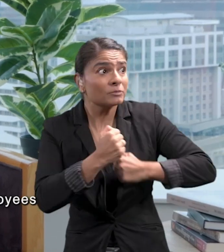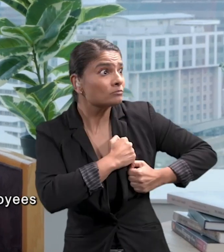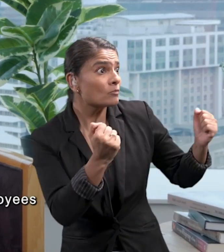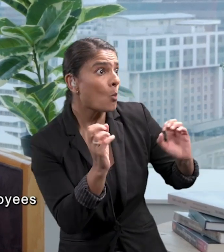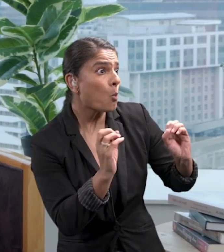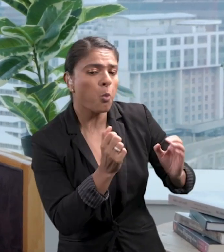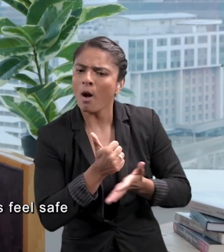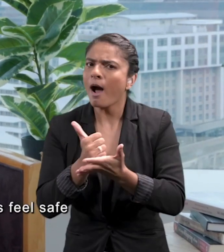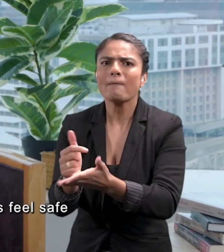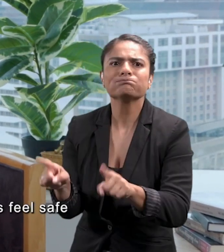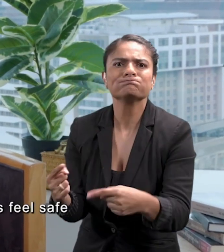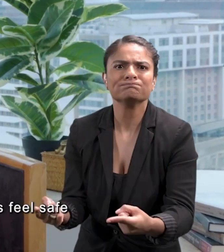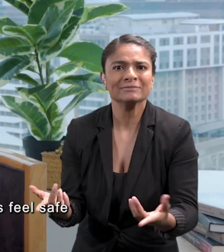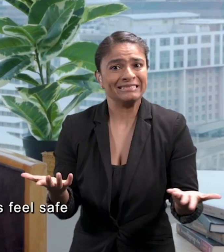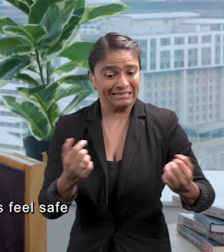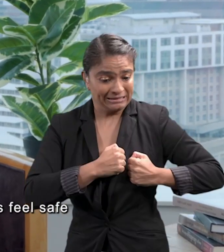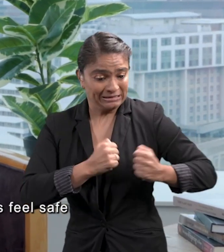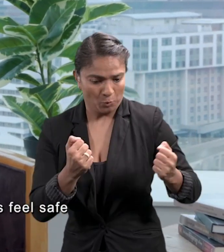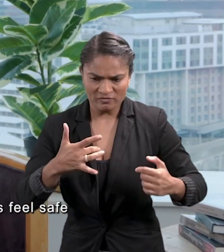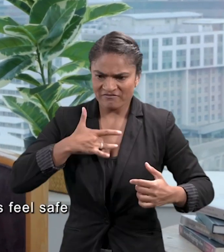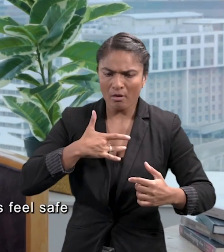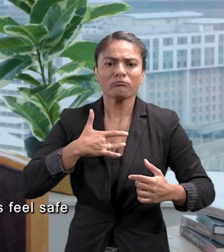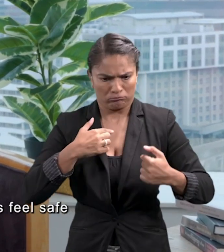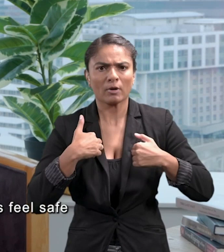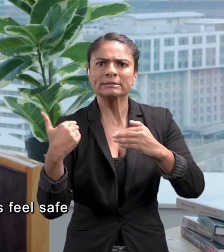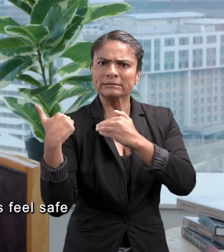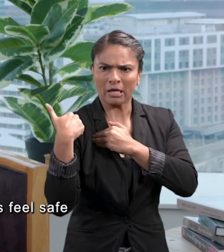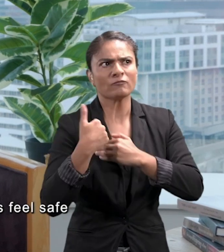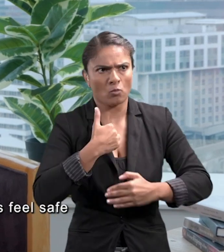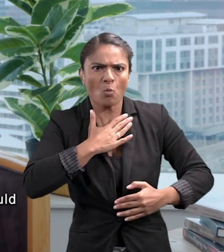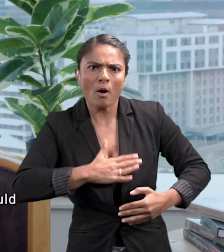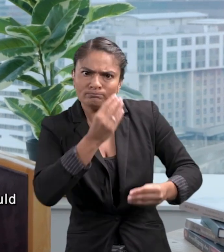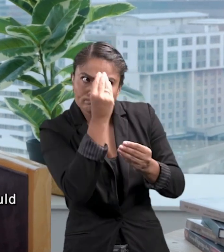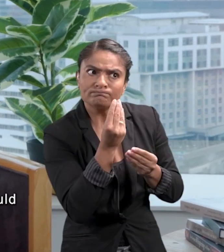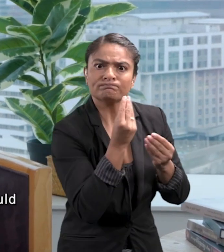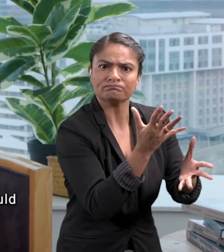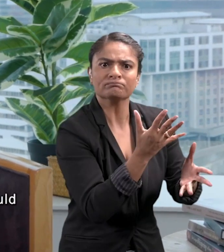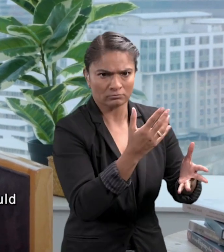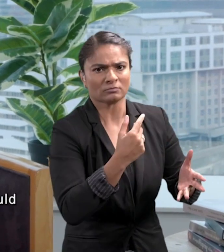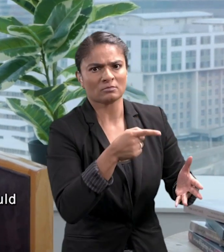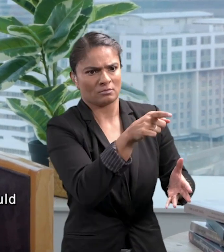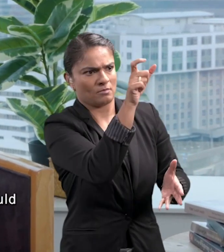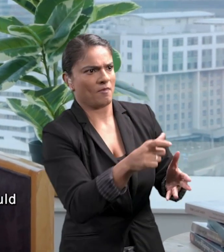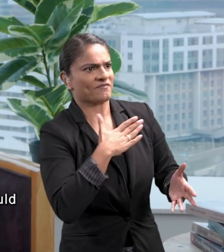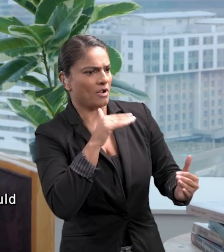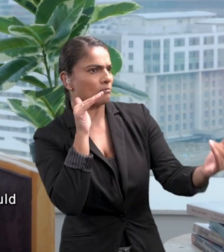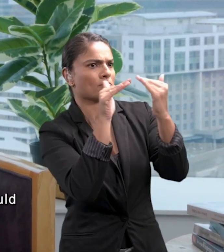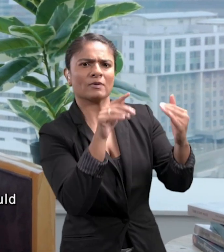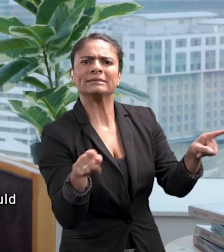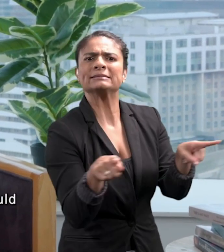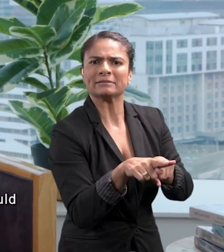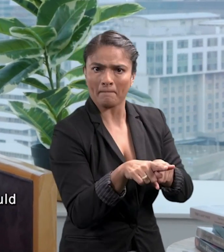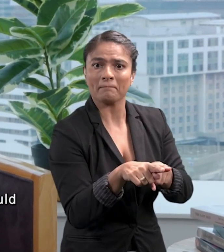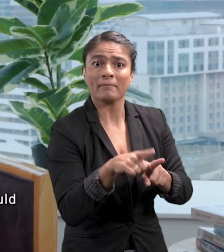disclose their impairments. Openbaarmaking kan slegs plaasvind waar werknemers veilig voel en dat na so 'n openbaring hulle dieselfde as enigiemand